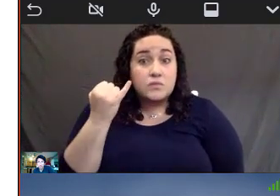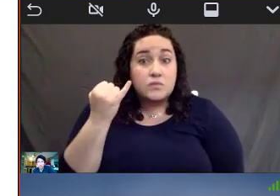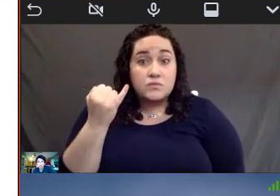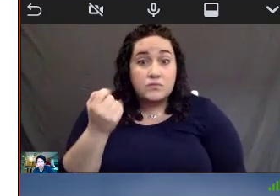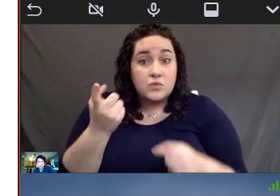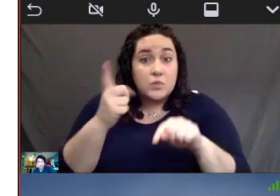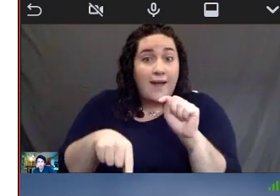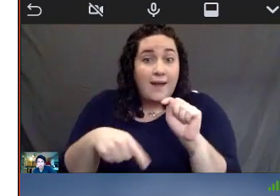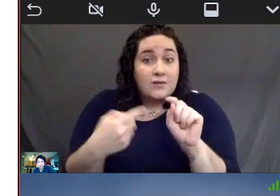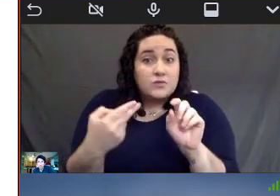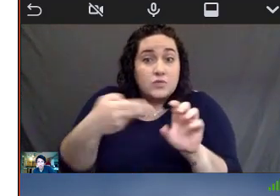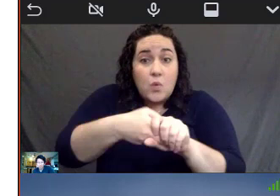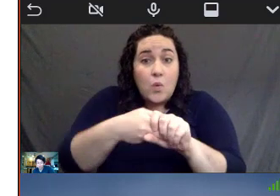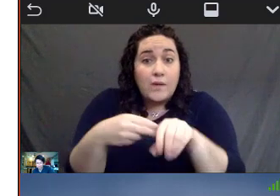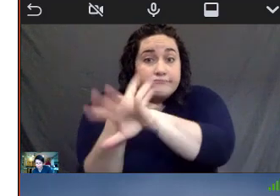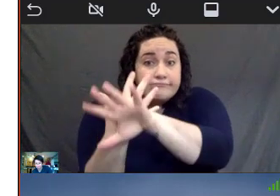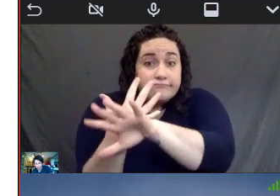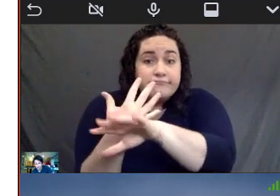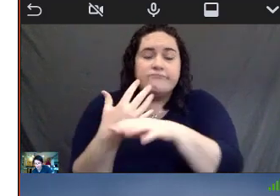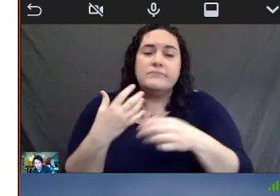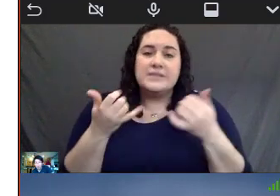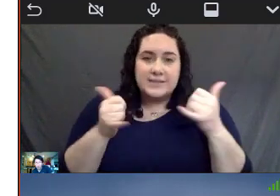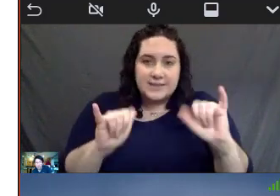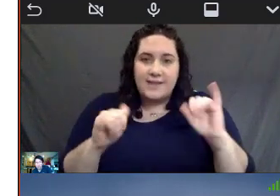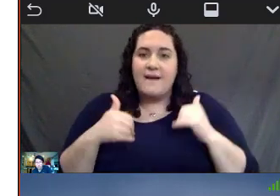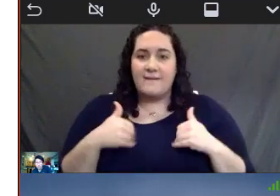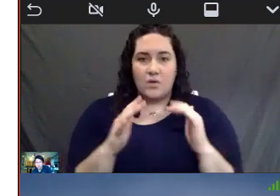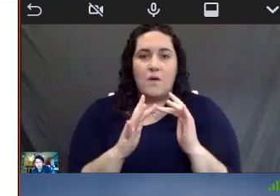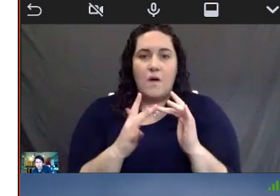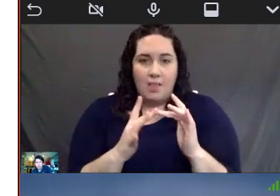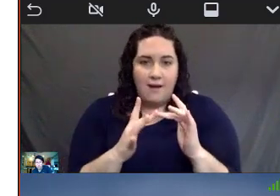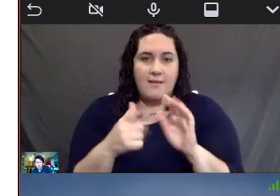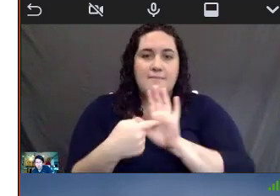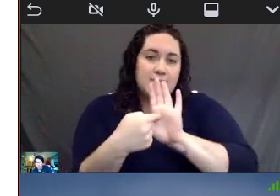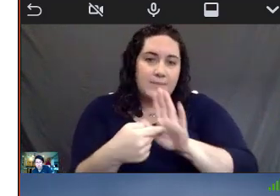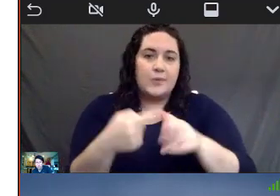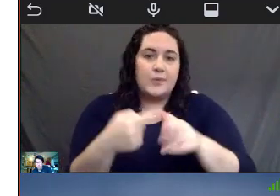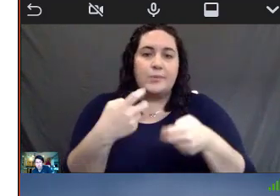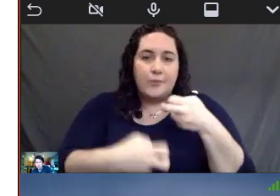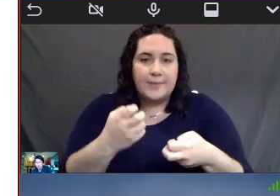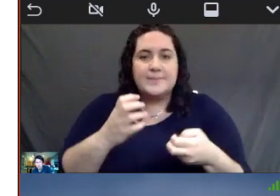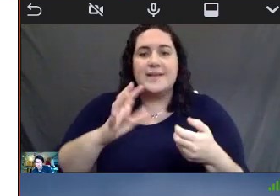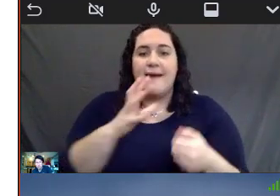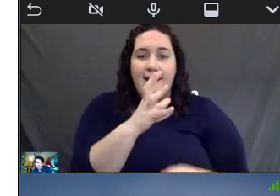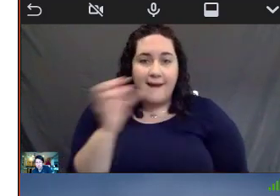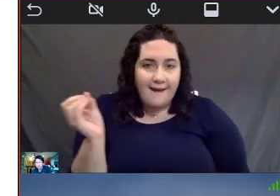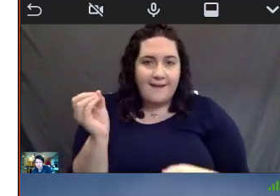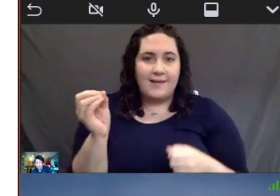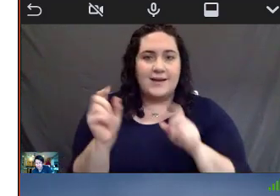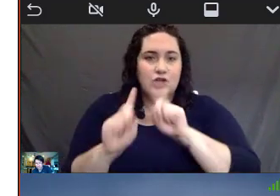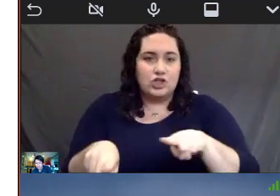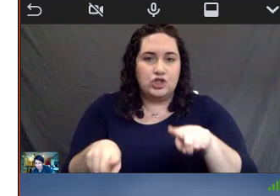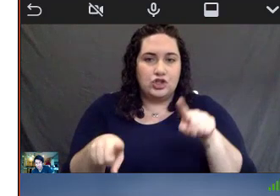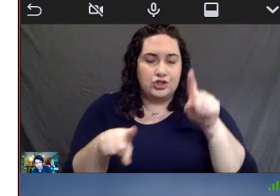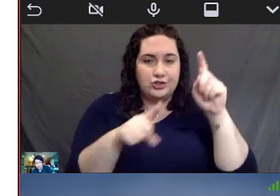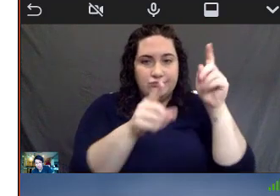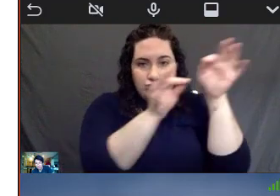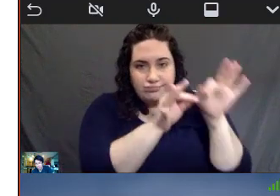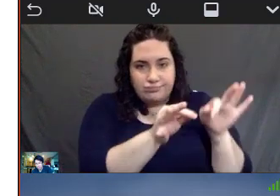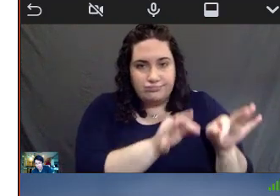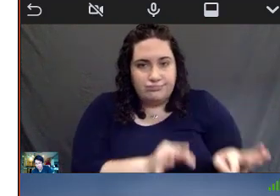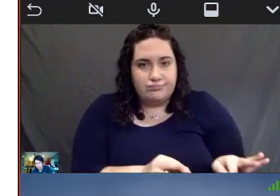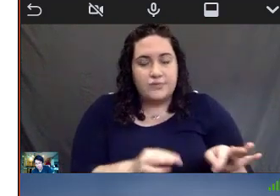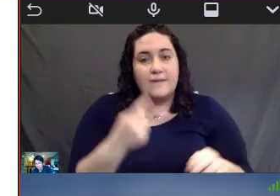example problems and solutions for all the remaining content in Module 3. So that's 3.1, which